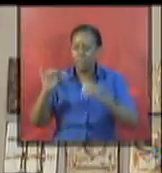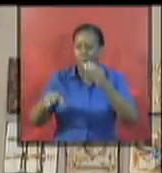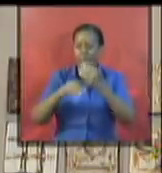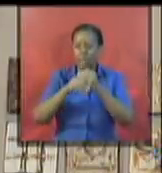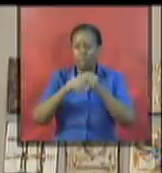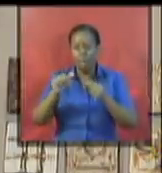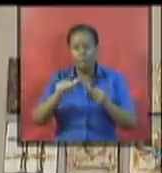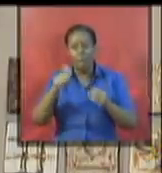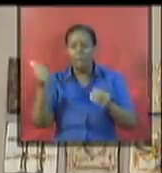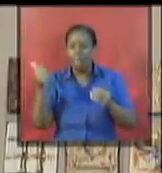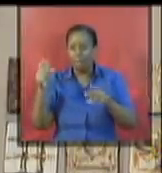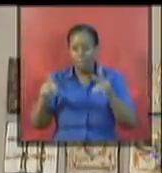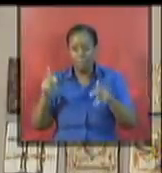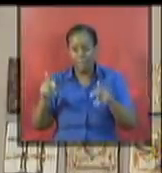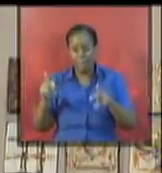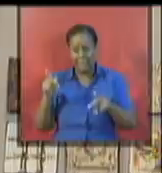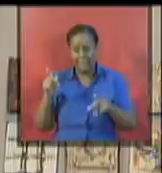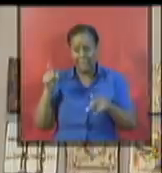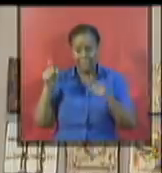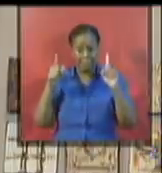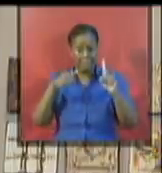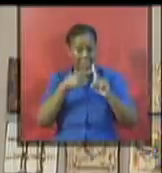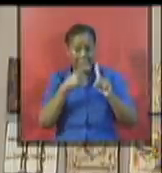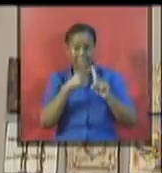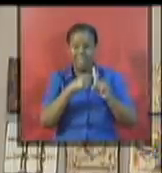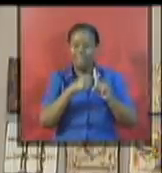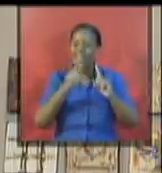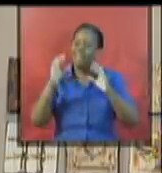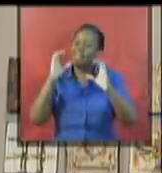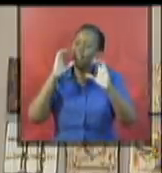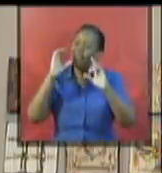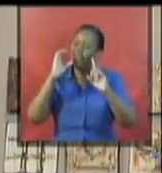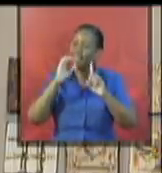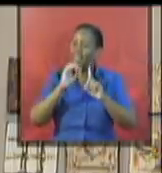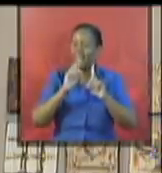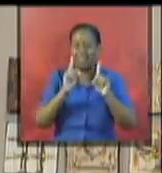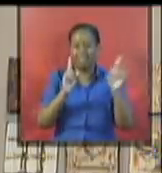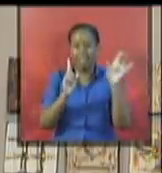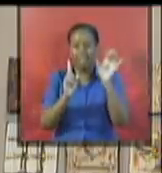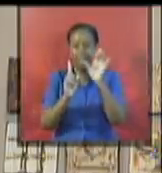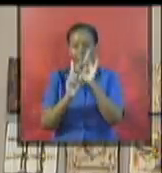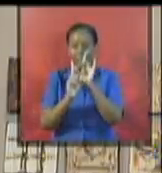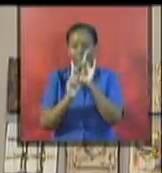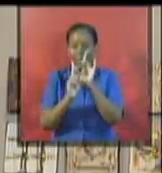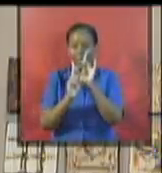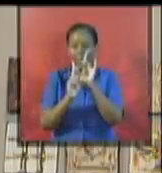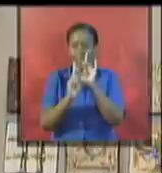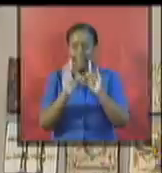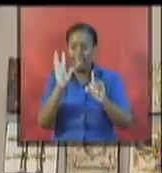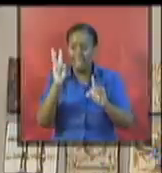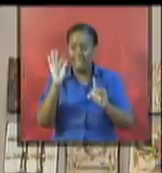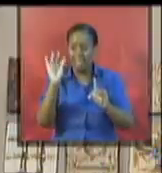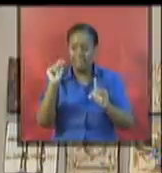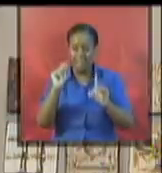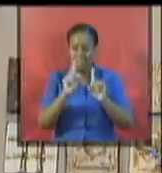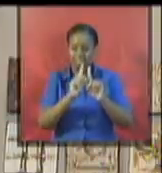the positive case for a period of more than 15 minutes within 6 feet without wearing appropriate PPE, are immediately